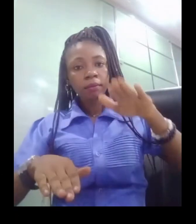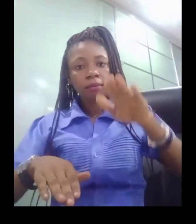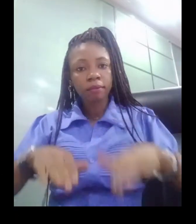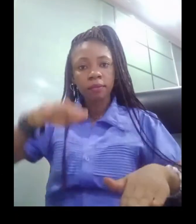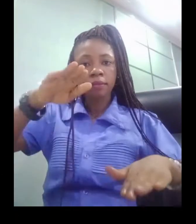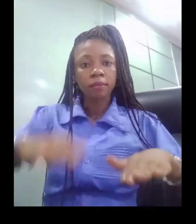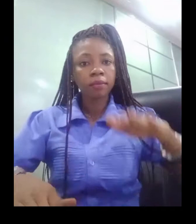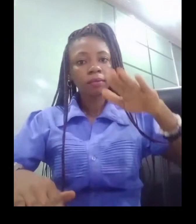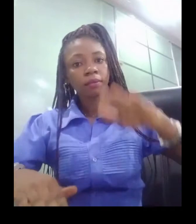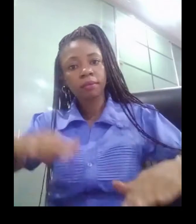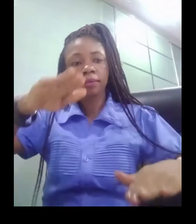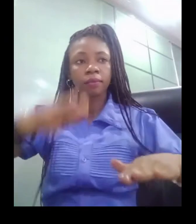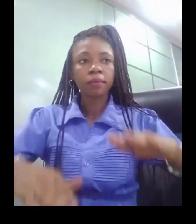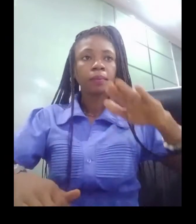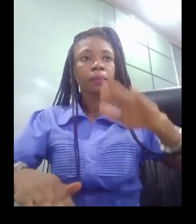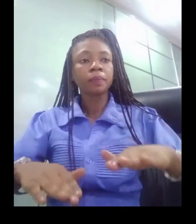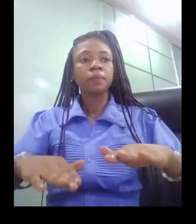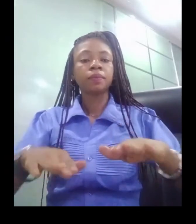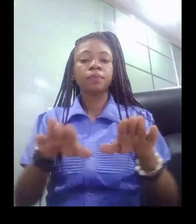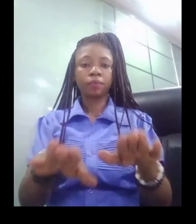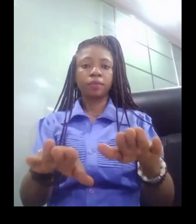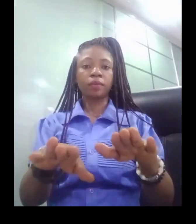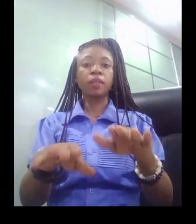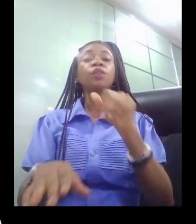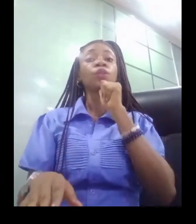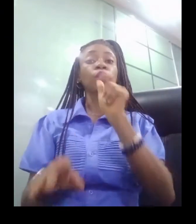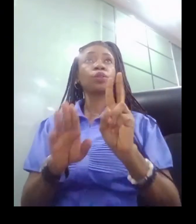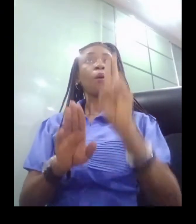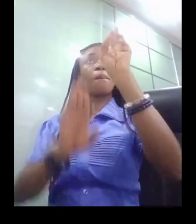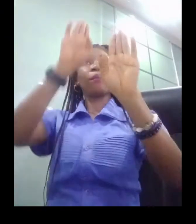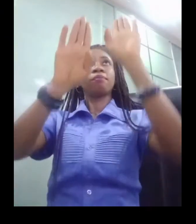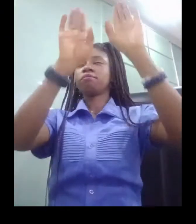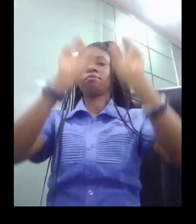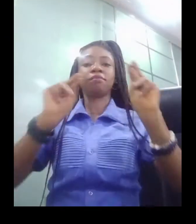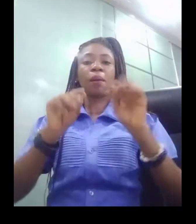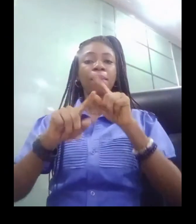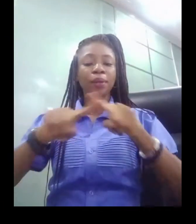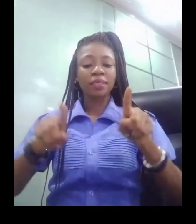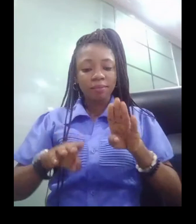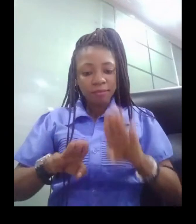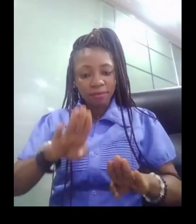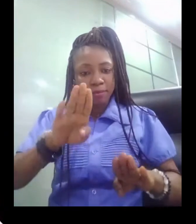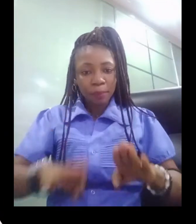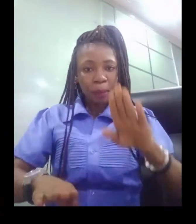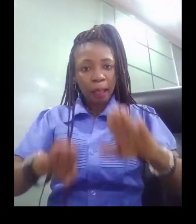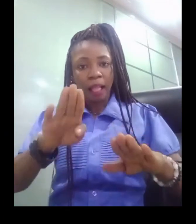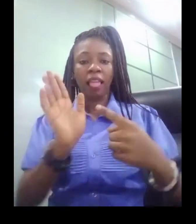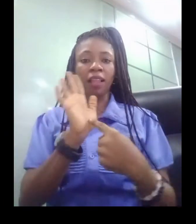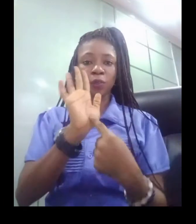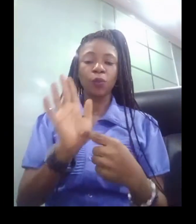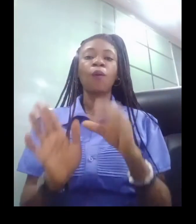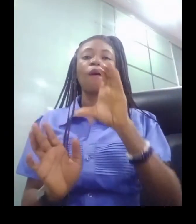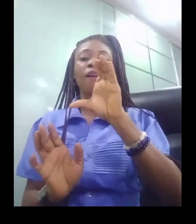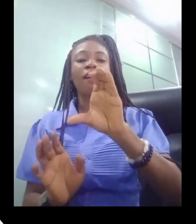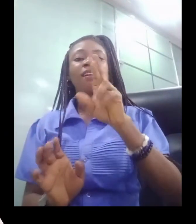but plane. So touching her knees and going with the